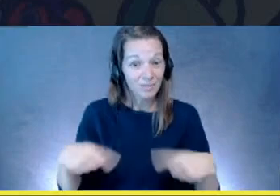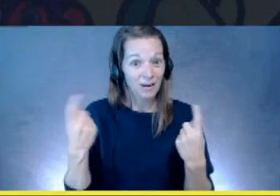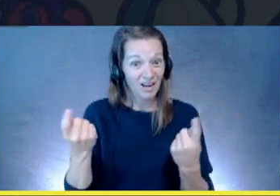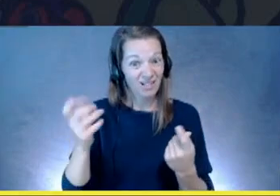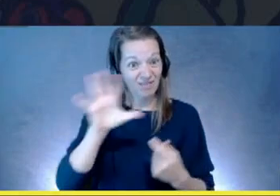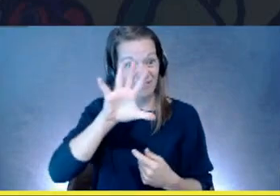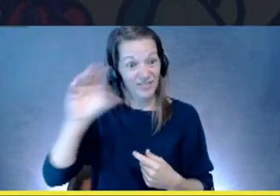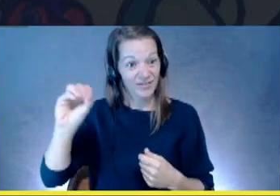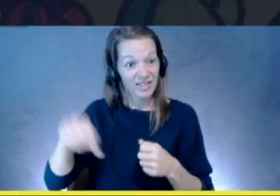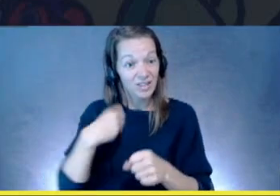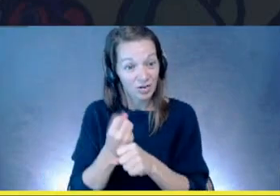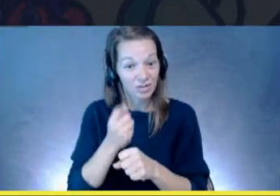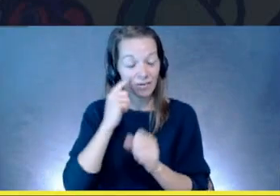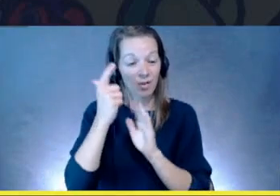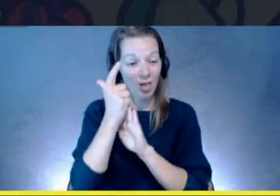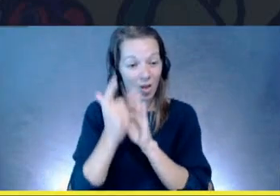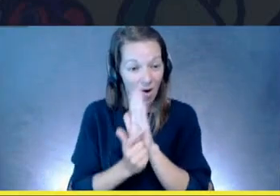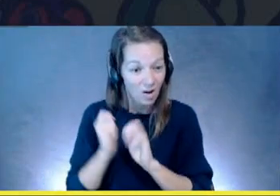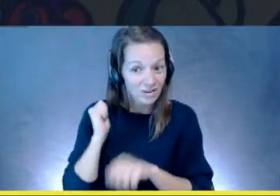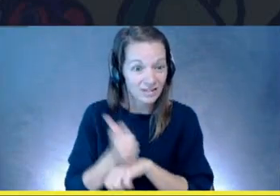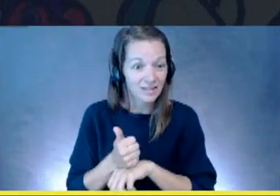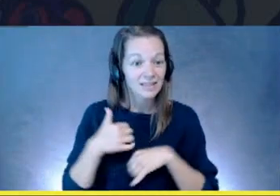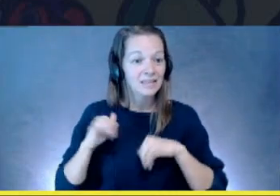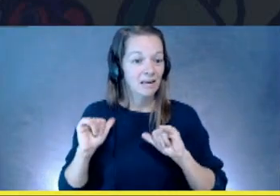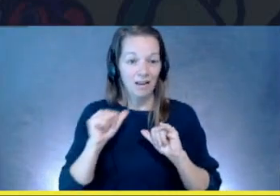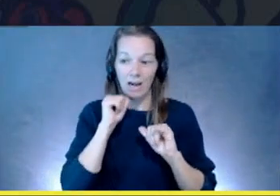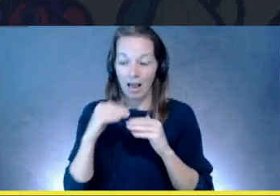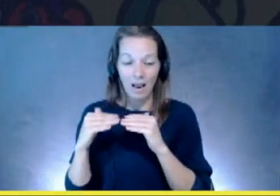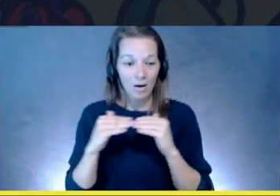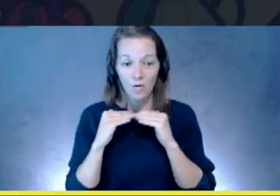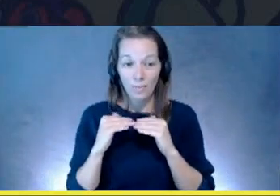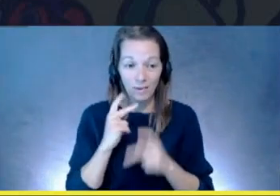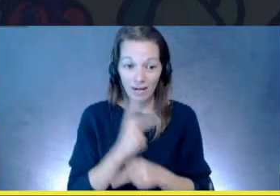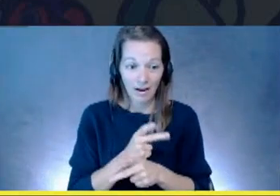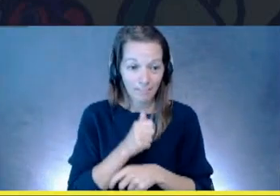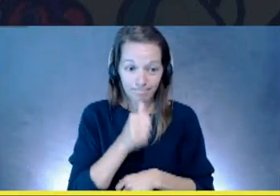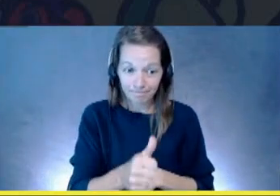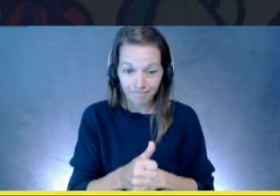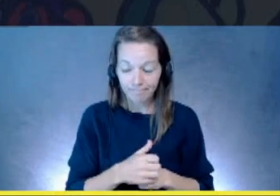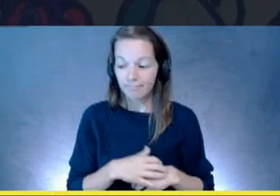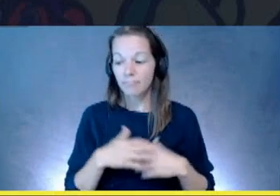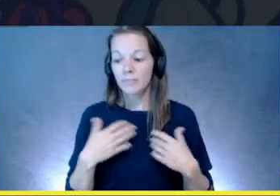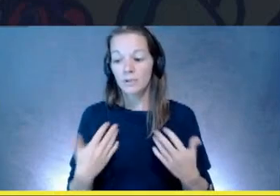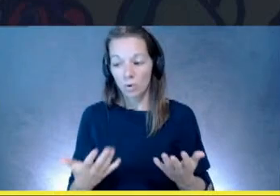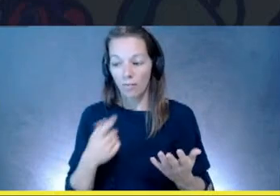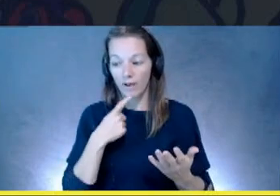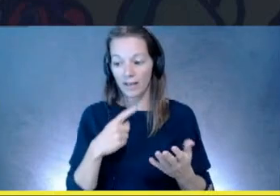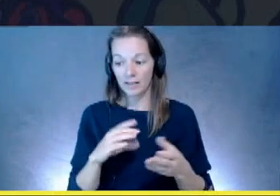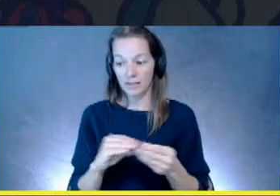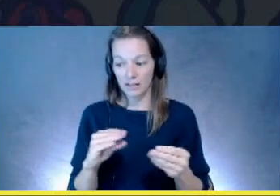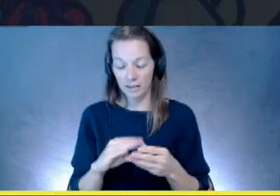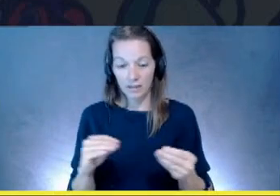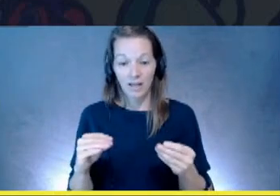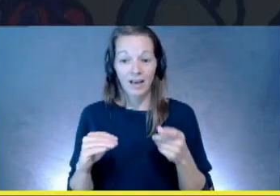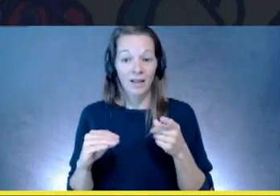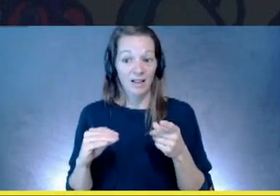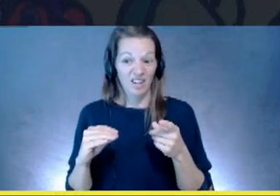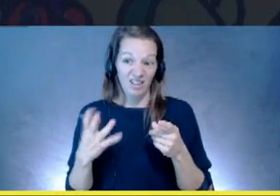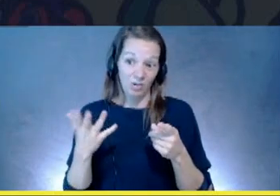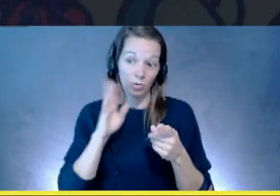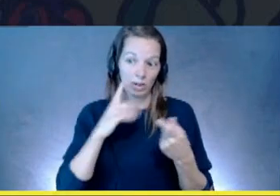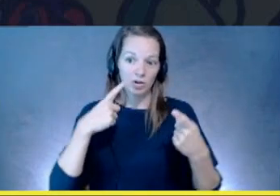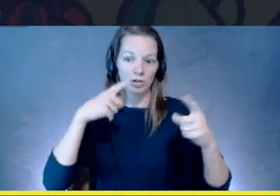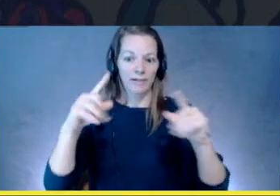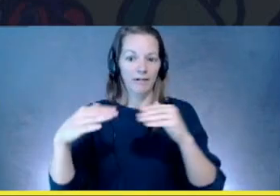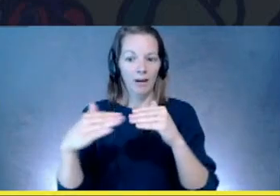years of laws and still we do not have equitable care. And so, as I've suggested, much remains to be done to achieve equitable care,